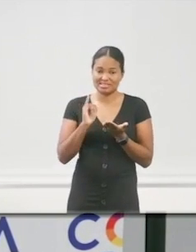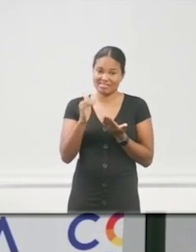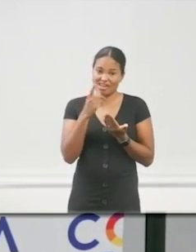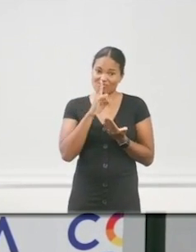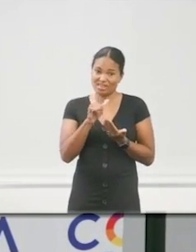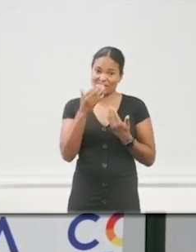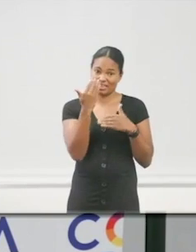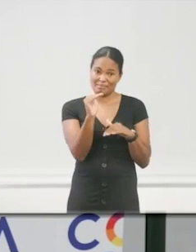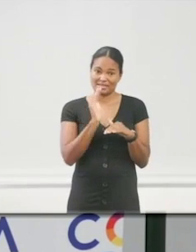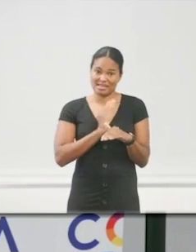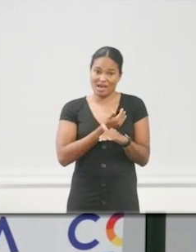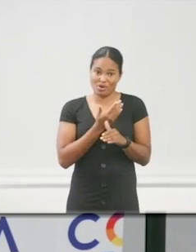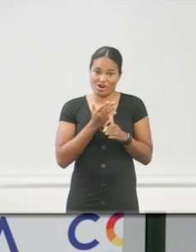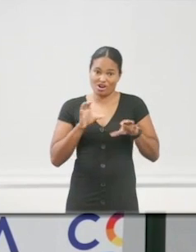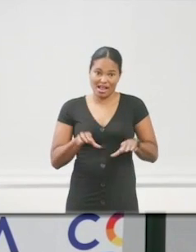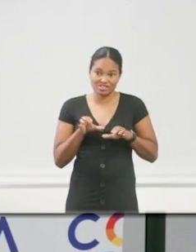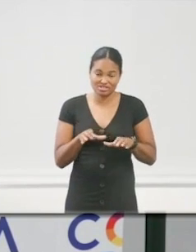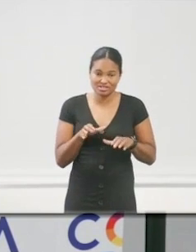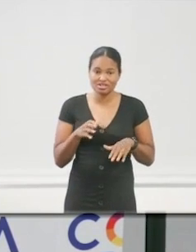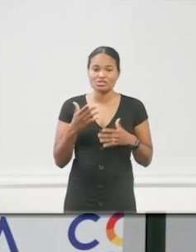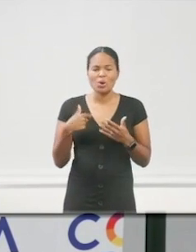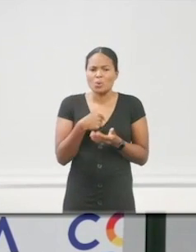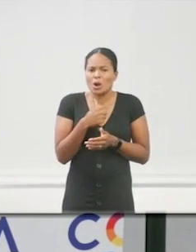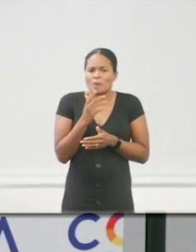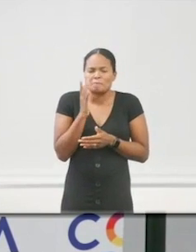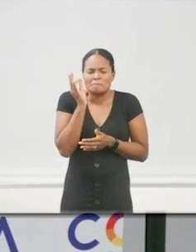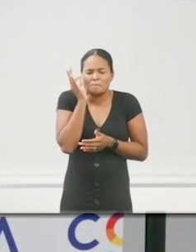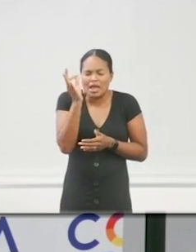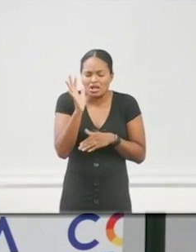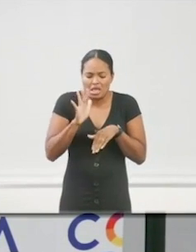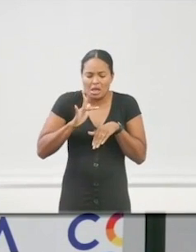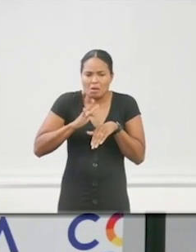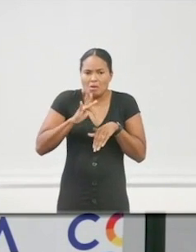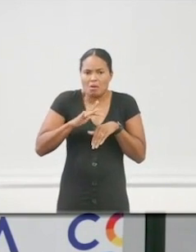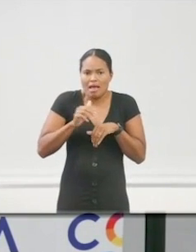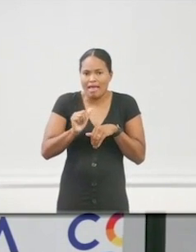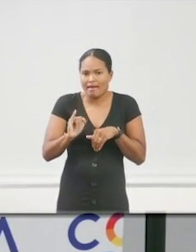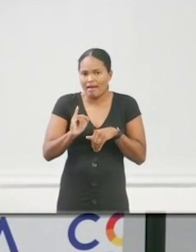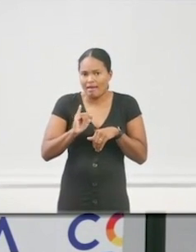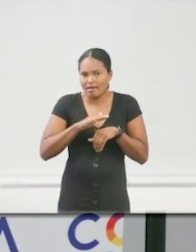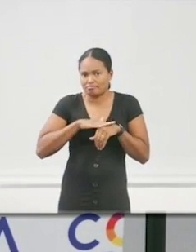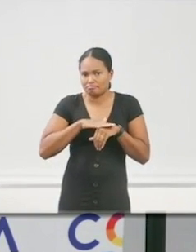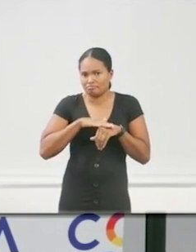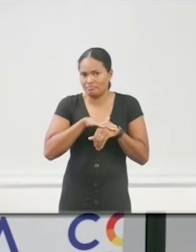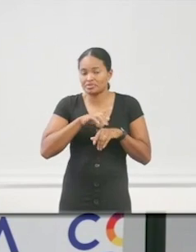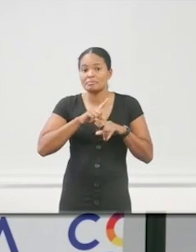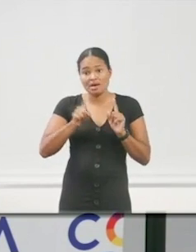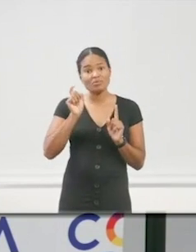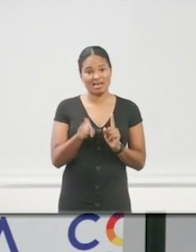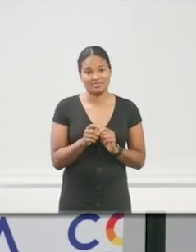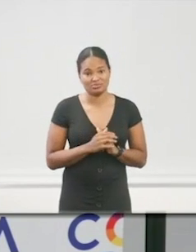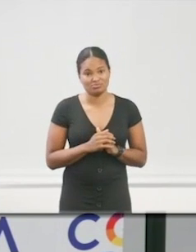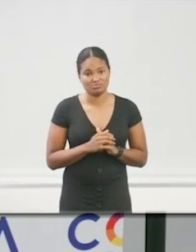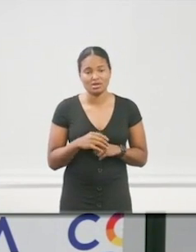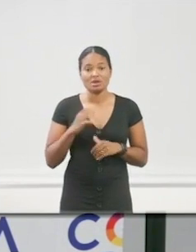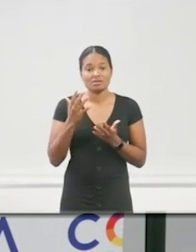healthcare professionals. So we're just barely starting to touch the surface around AI. But we have to, because we also do